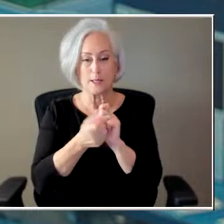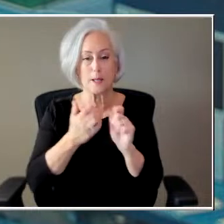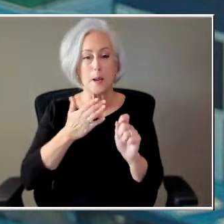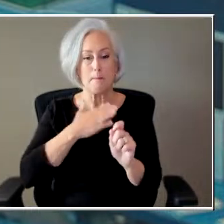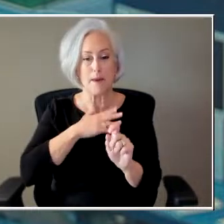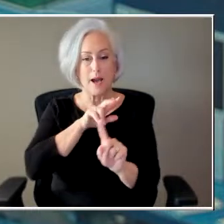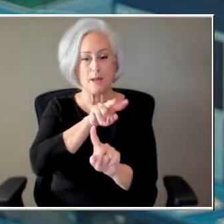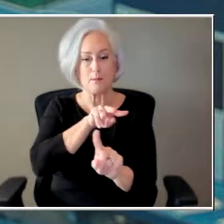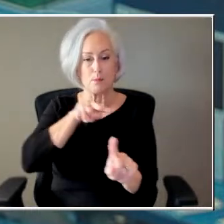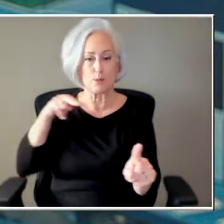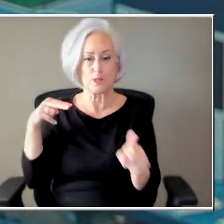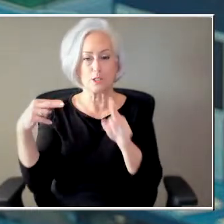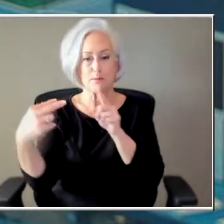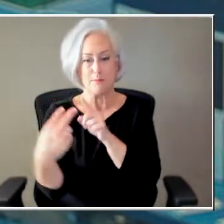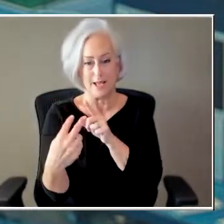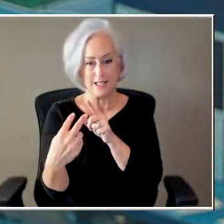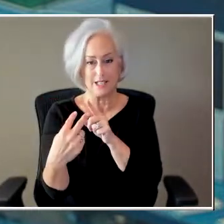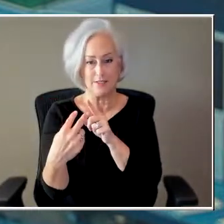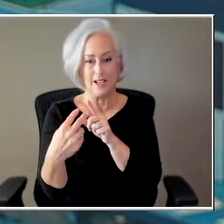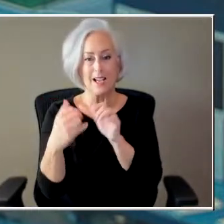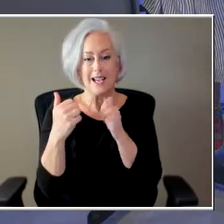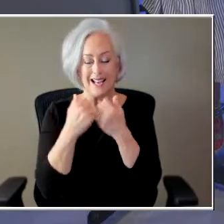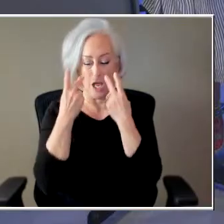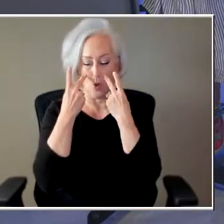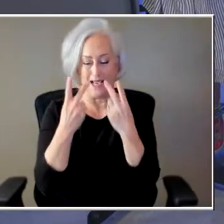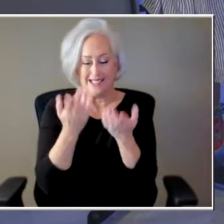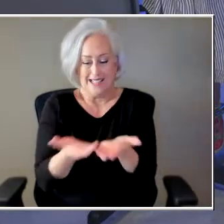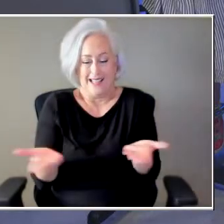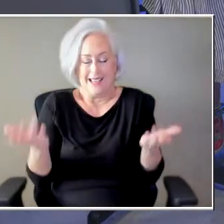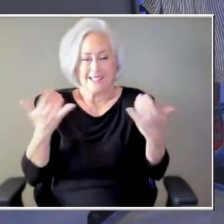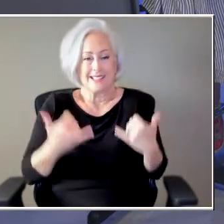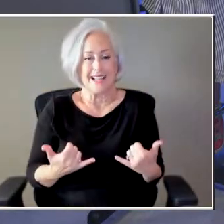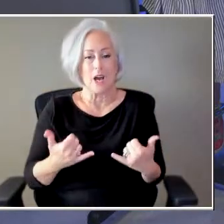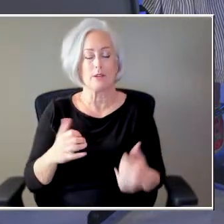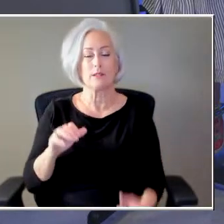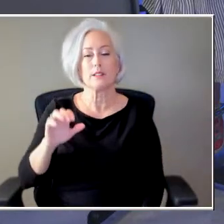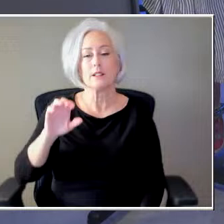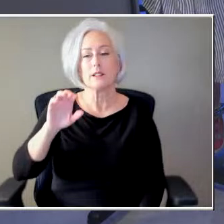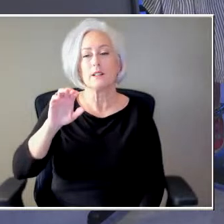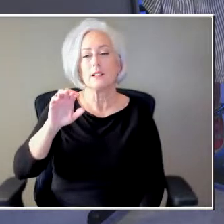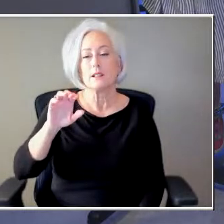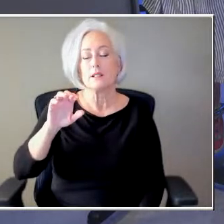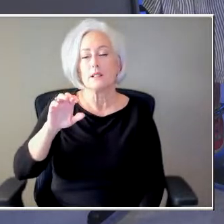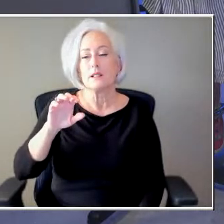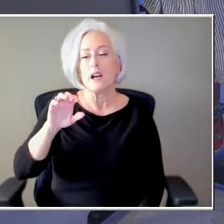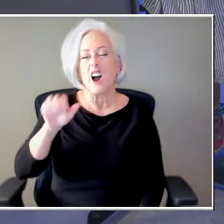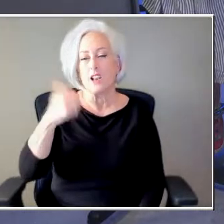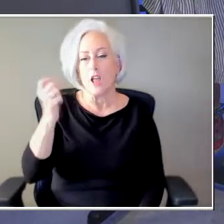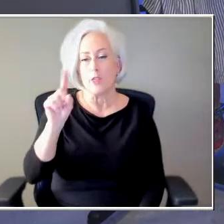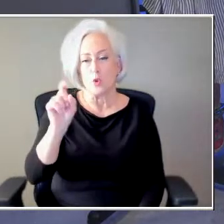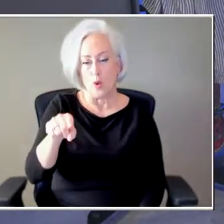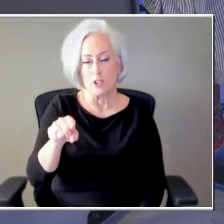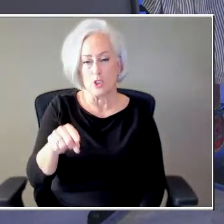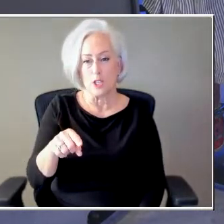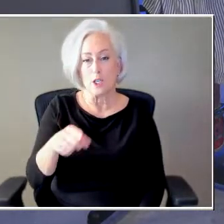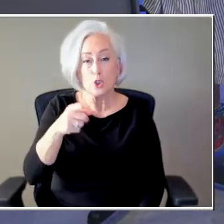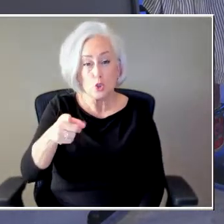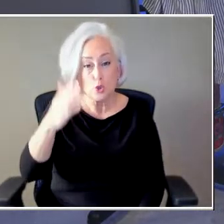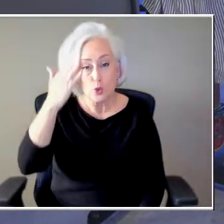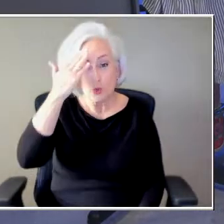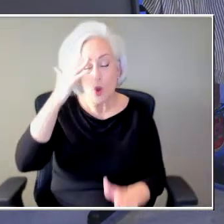just how I look at things now. Mary has another question. I'm not sure if you know the answer to it, but I'm going to ask it anyway. Sure. Do you know how your